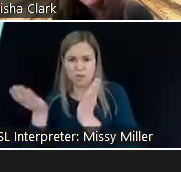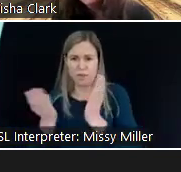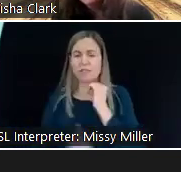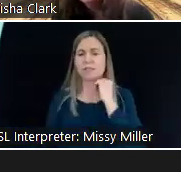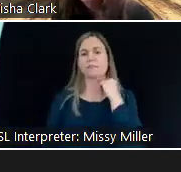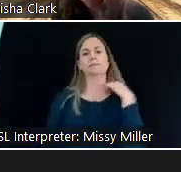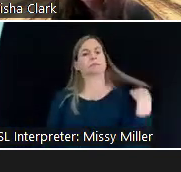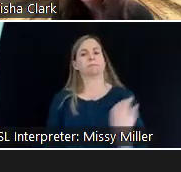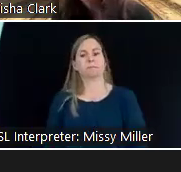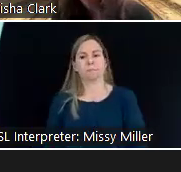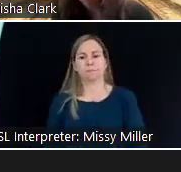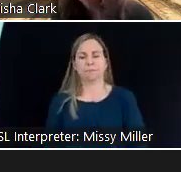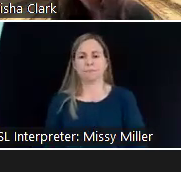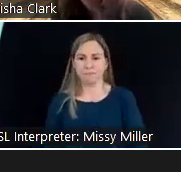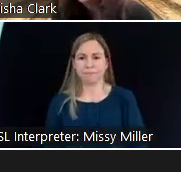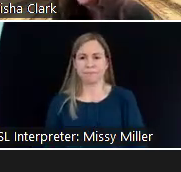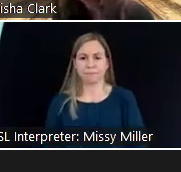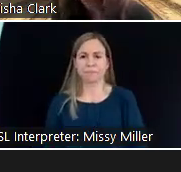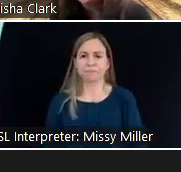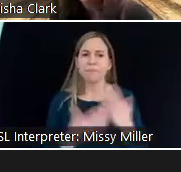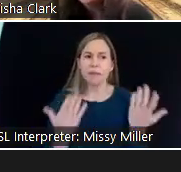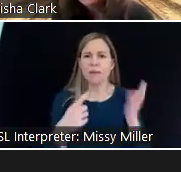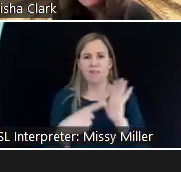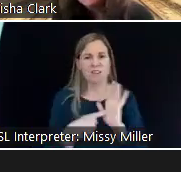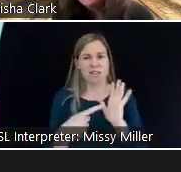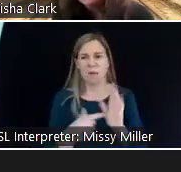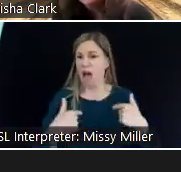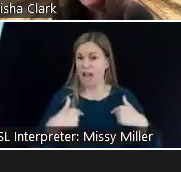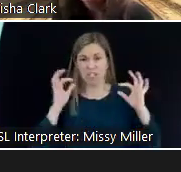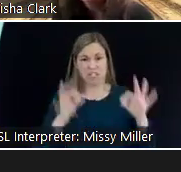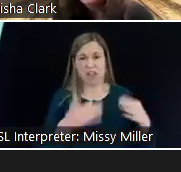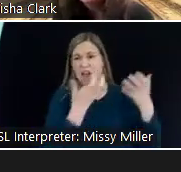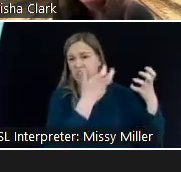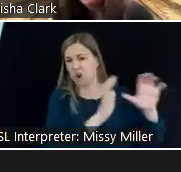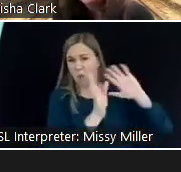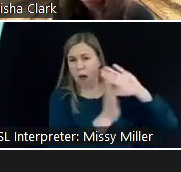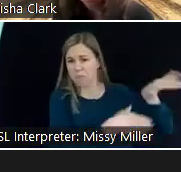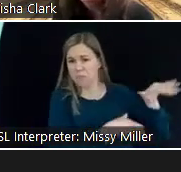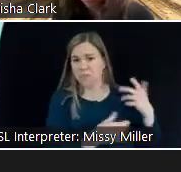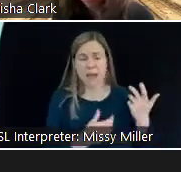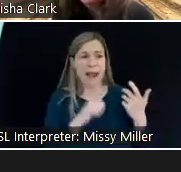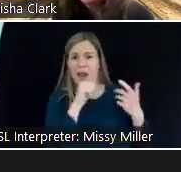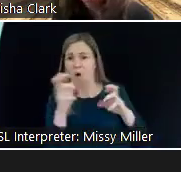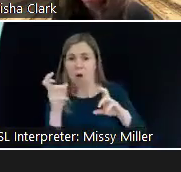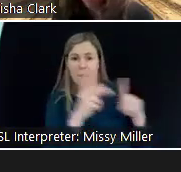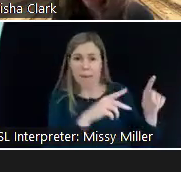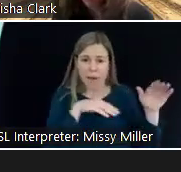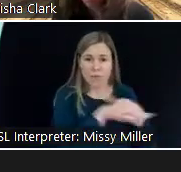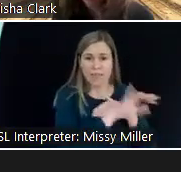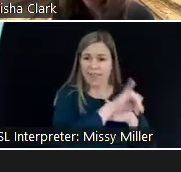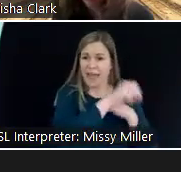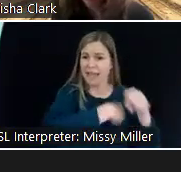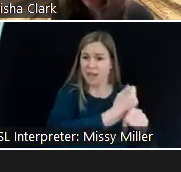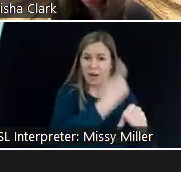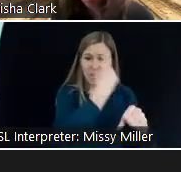But if, say, I just decide I don't want it and I don't come back in within that waiver year to